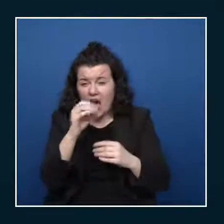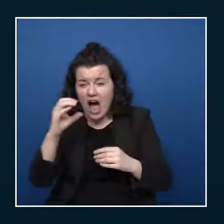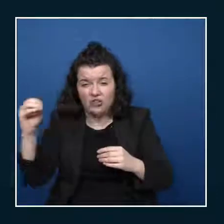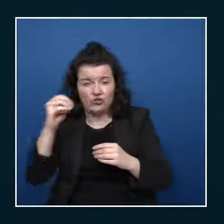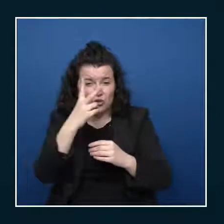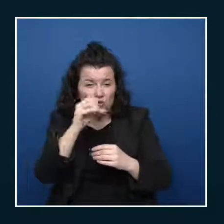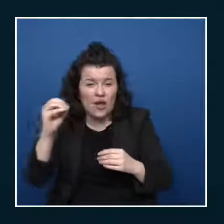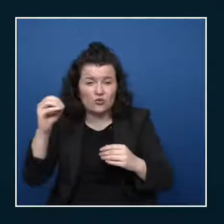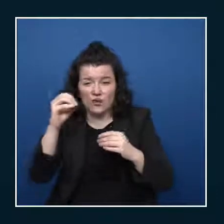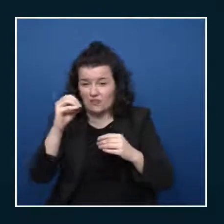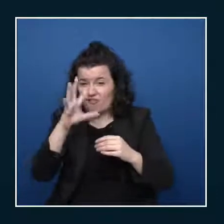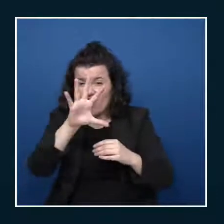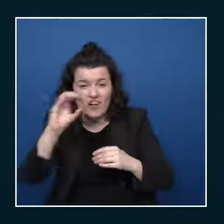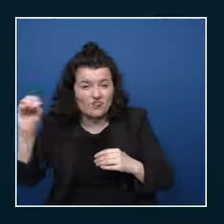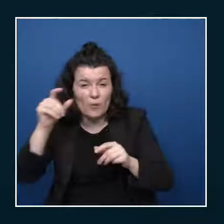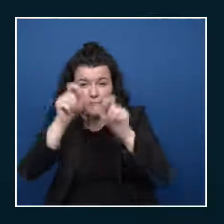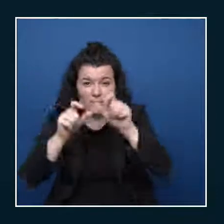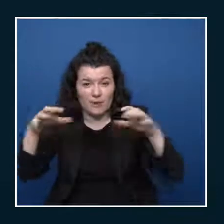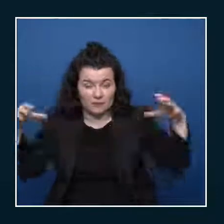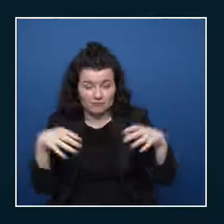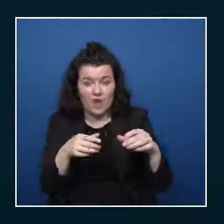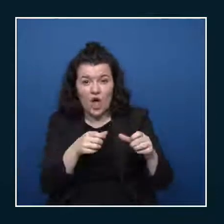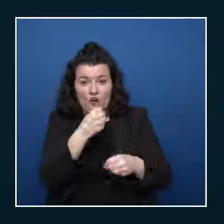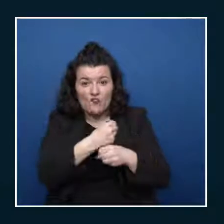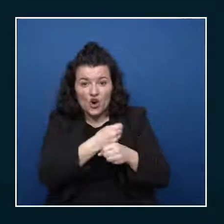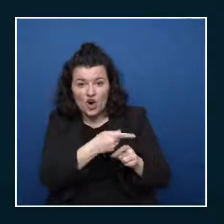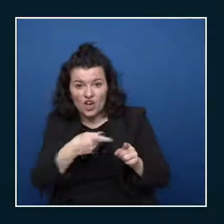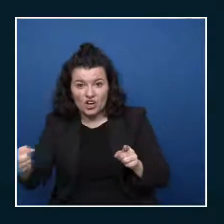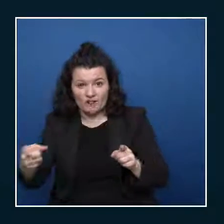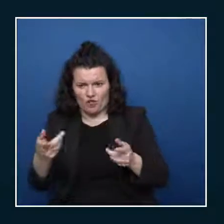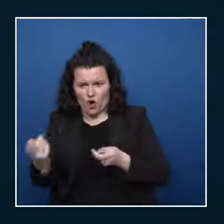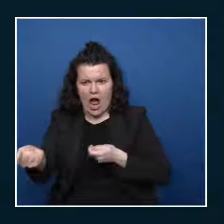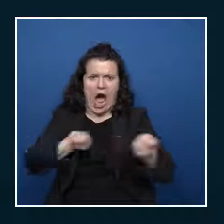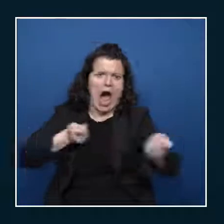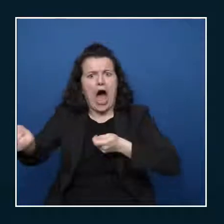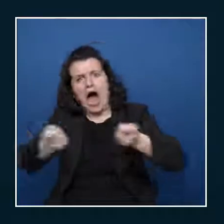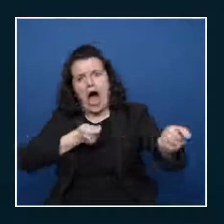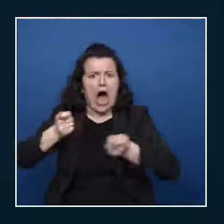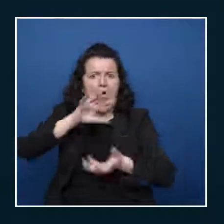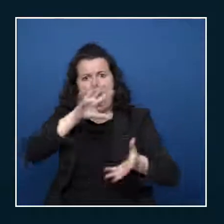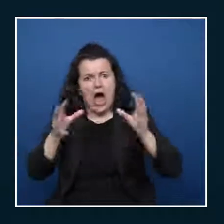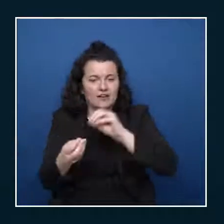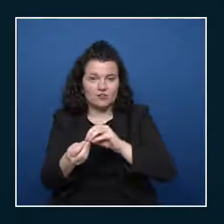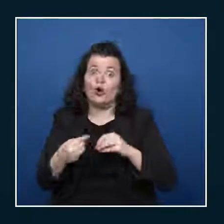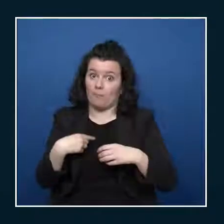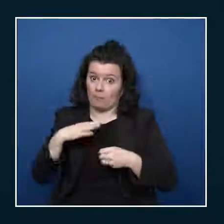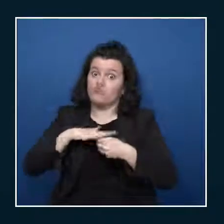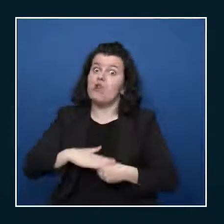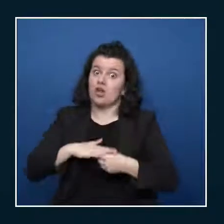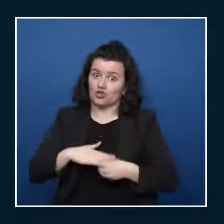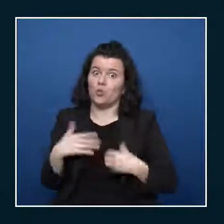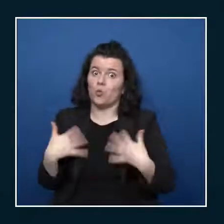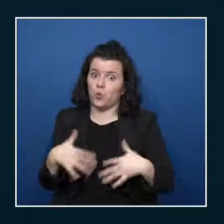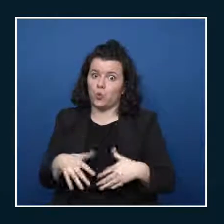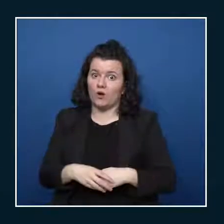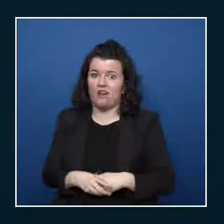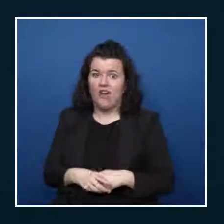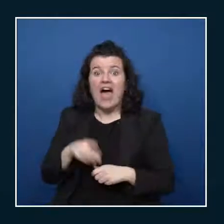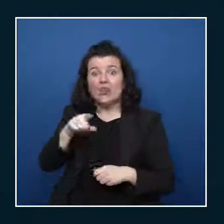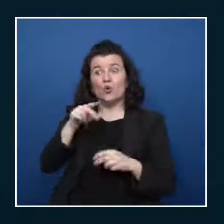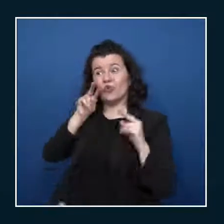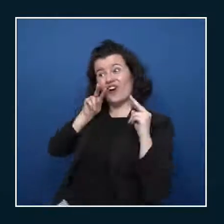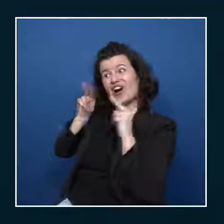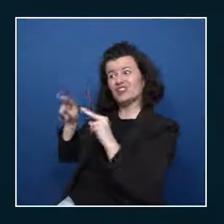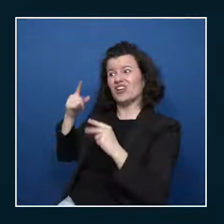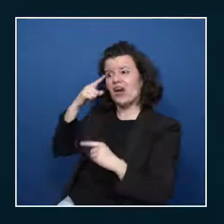and like 20 other things into a 30-minute slot. It's a lot of pressure. And some people, when it seems rehearsed, it's not that it's rehearsed, it's they want to